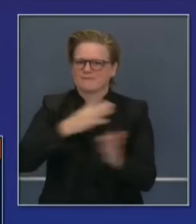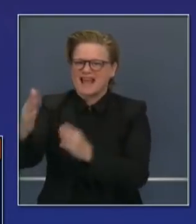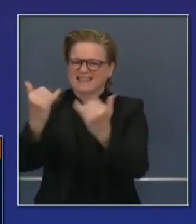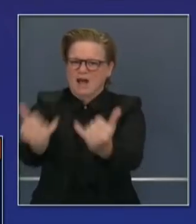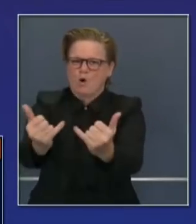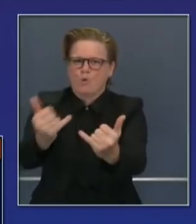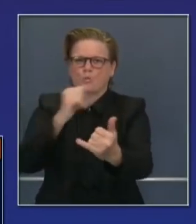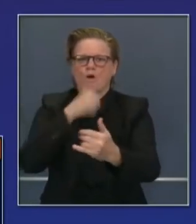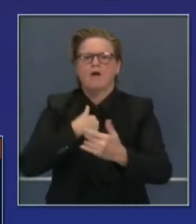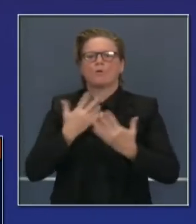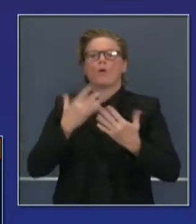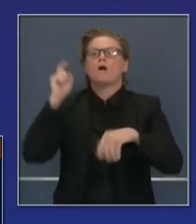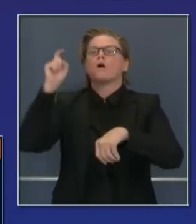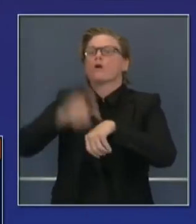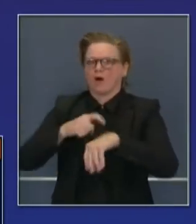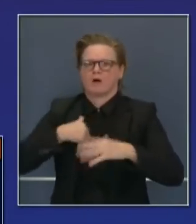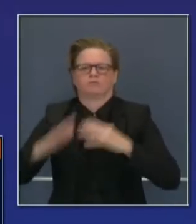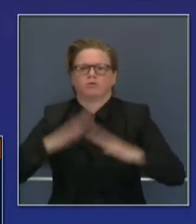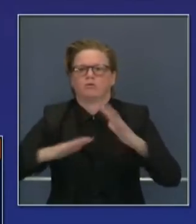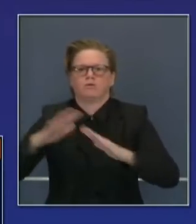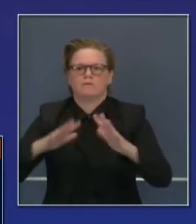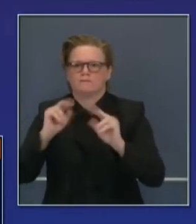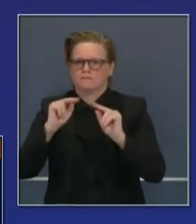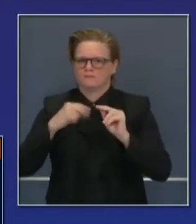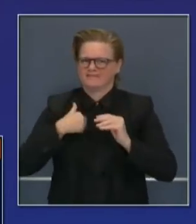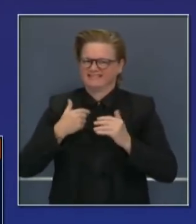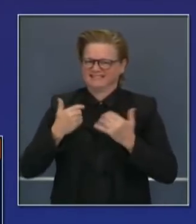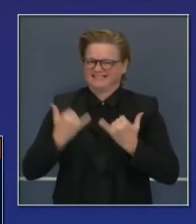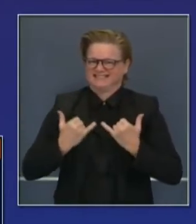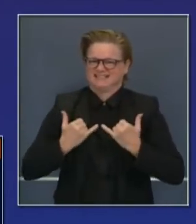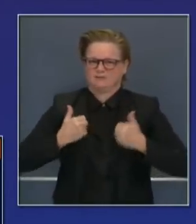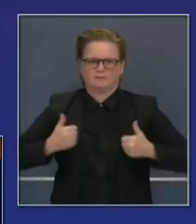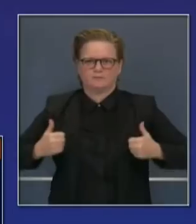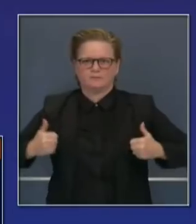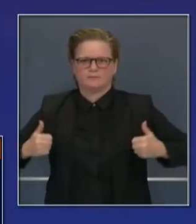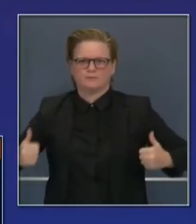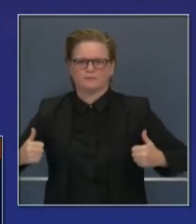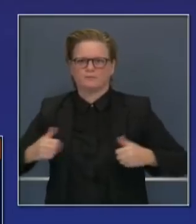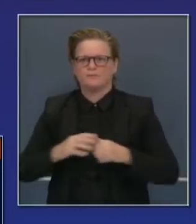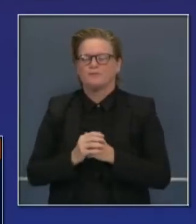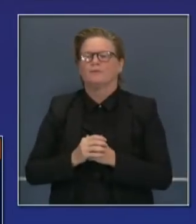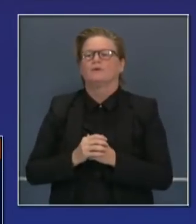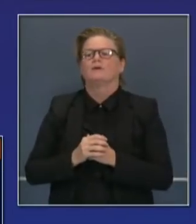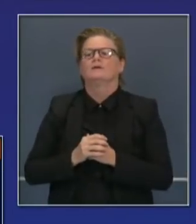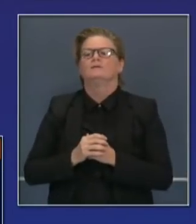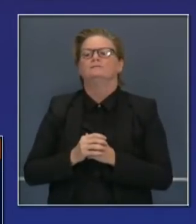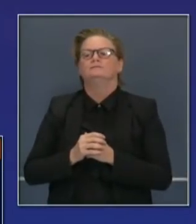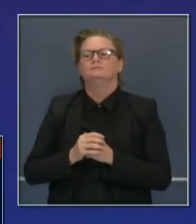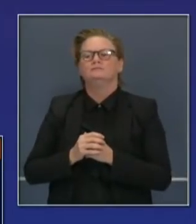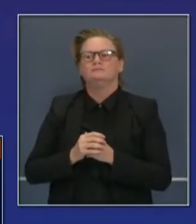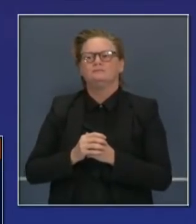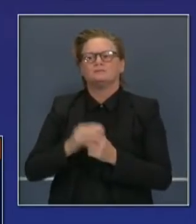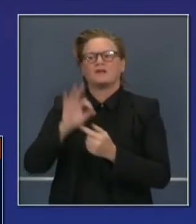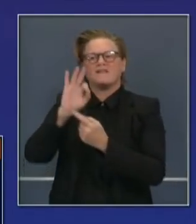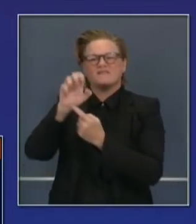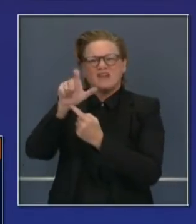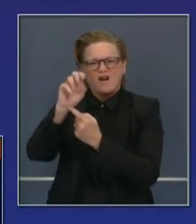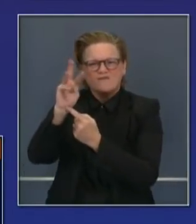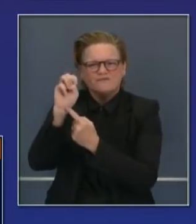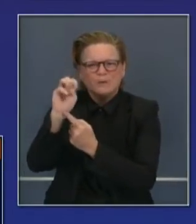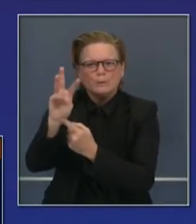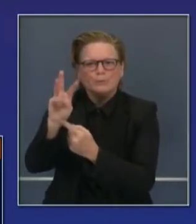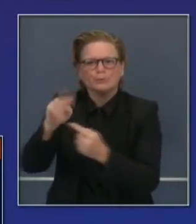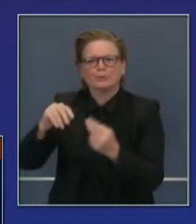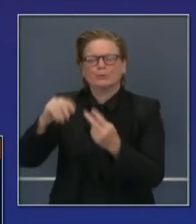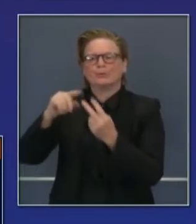list of 9 additional facilities. I've referenced a number of these in the past, Fairview, Porterville. Here's a more comprehensive list, and here's a